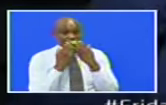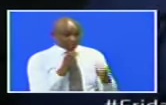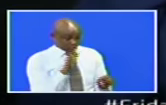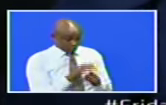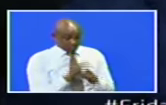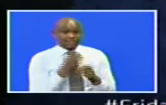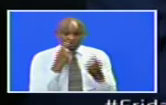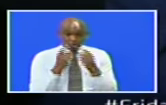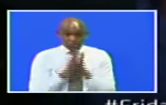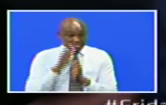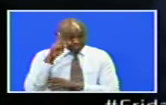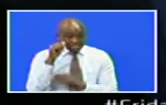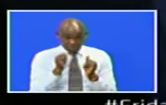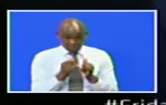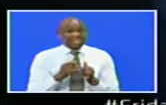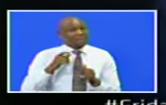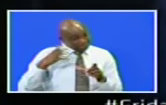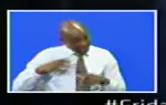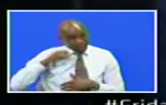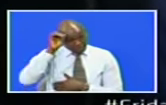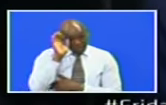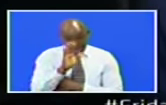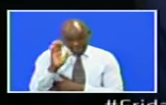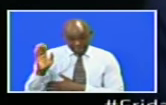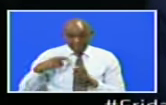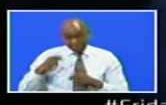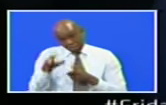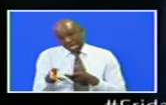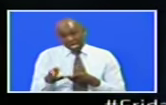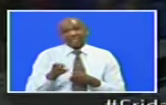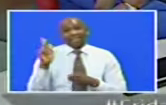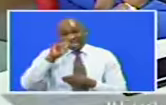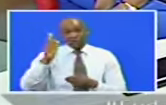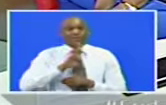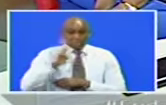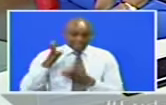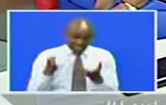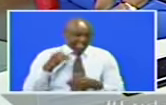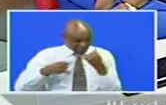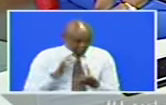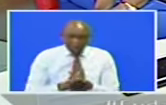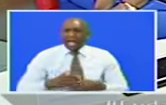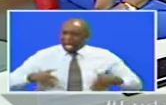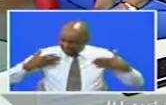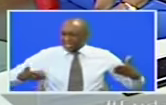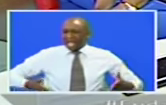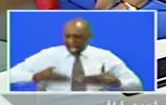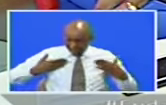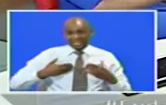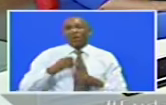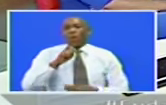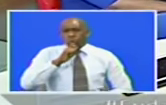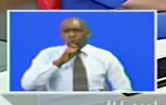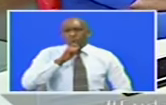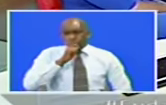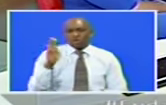KTN News. Of course, that's just some of reactions from the revelers here who are obviously so excited that Alco-Blow will